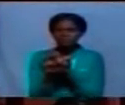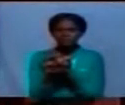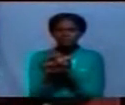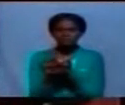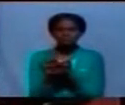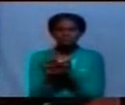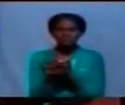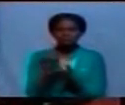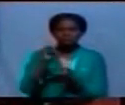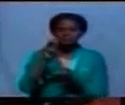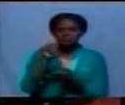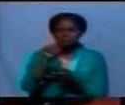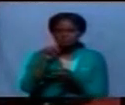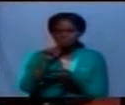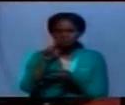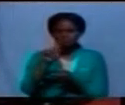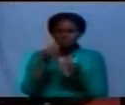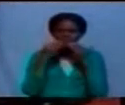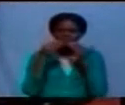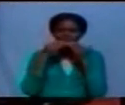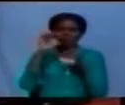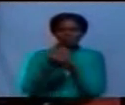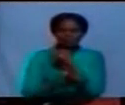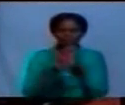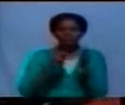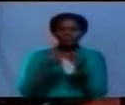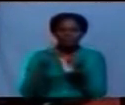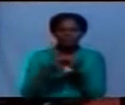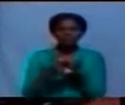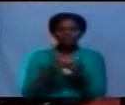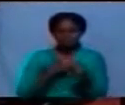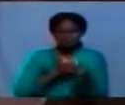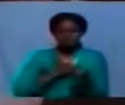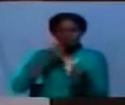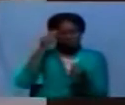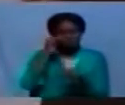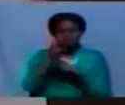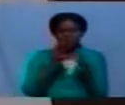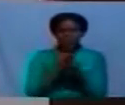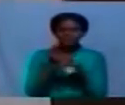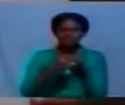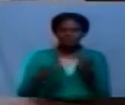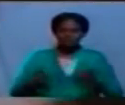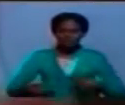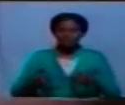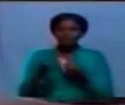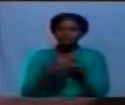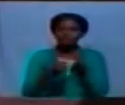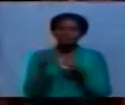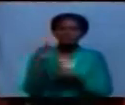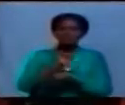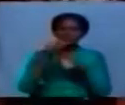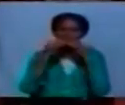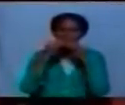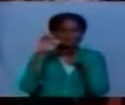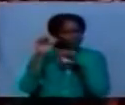been done. Mr. Mwanza, you're most welcome. Thank you so much for coming to the program. The pleasure is mine. I know World Savings Day is tomorrow, but happy Savings Day. Thank you so much, and I